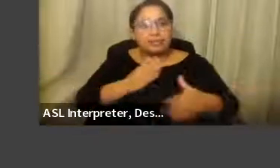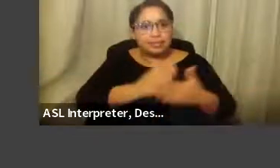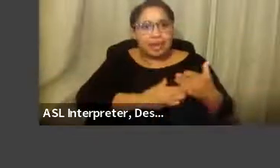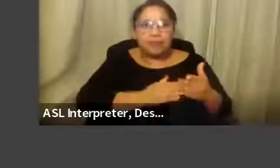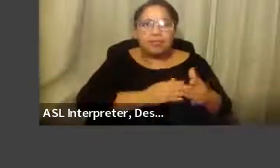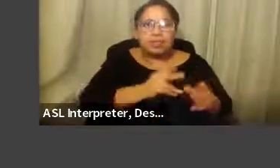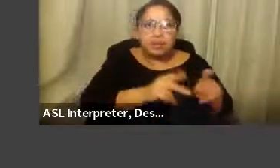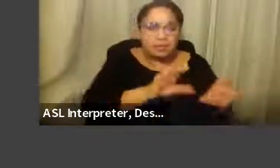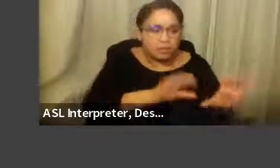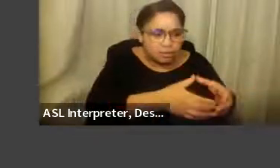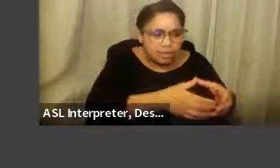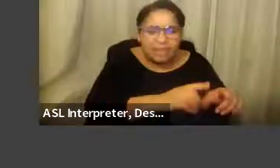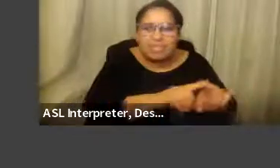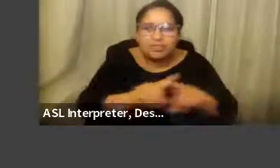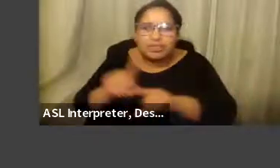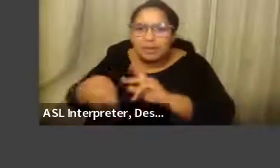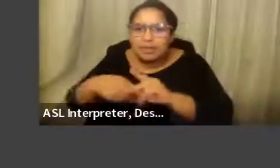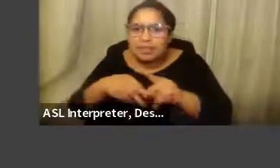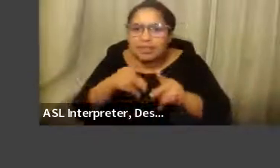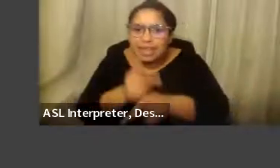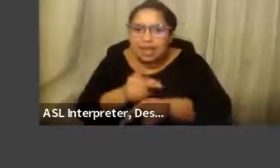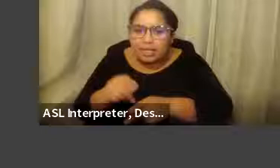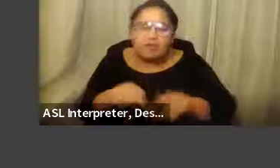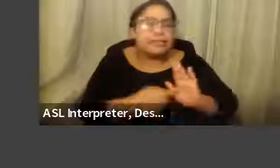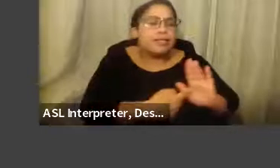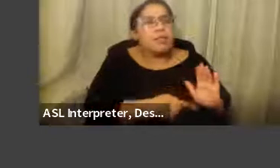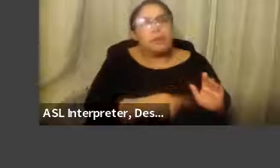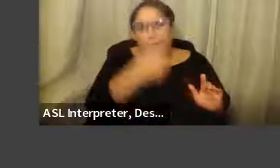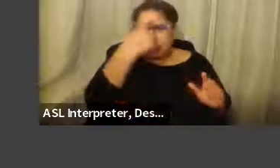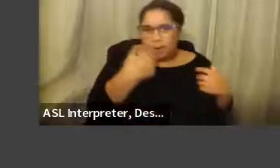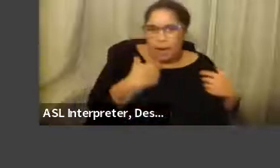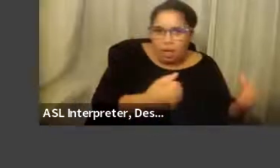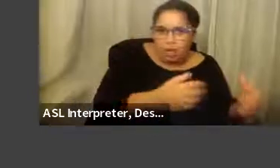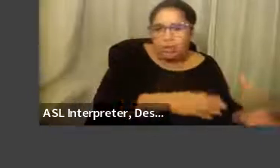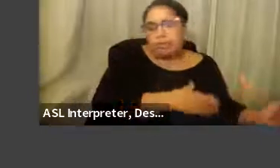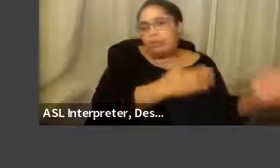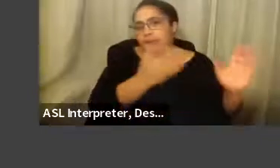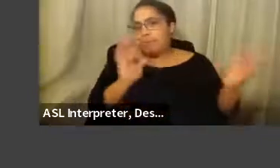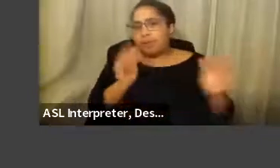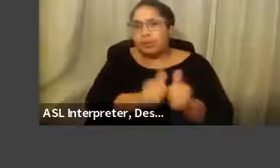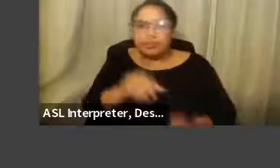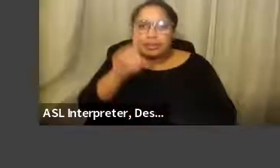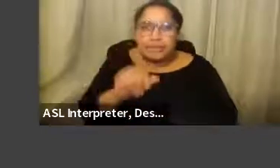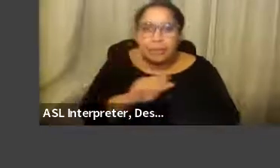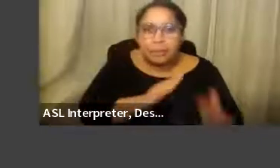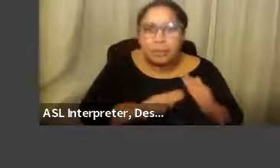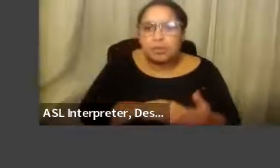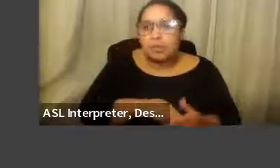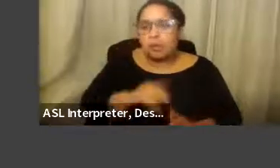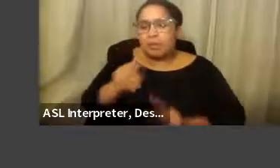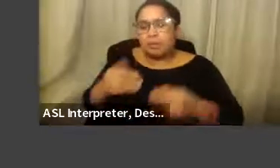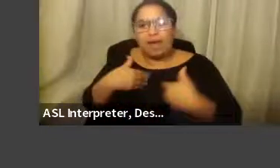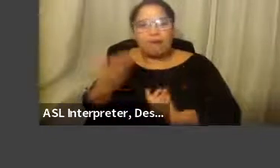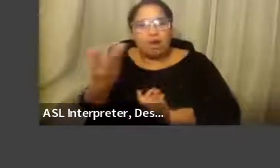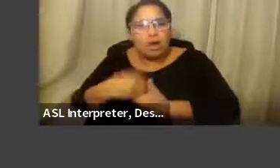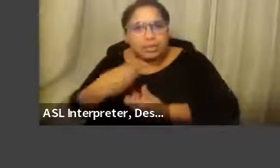like mental health crisis, or our disabled community, or people with autism, things